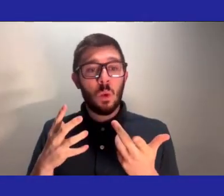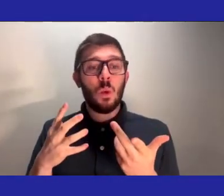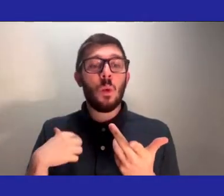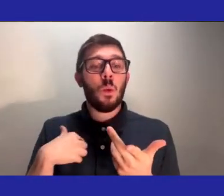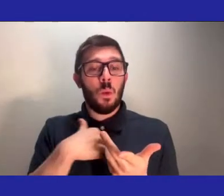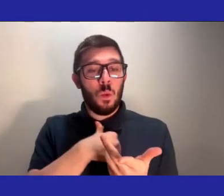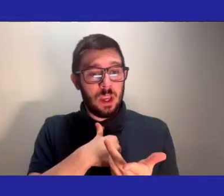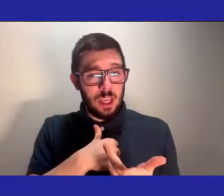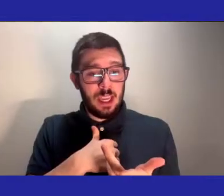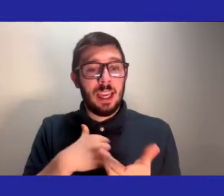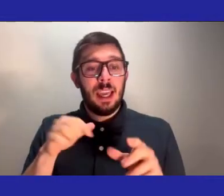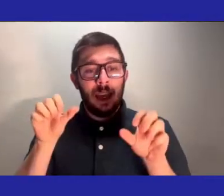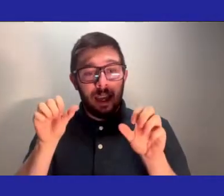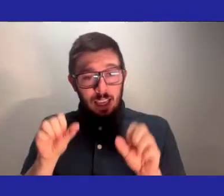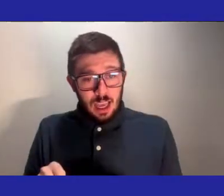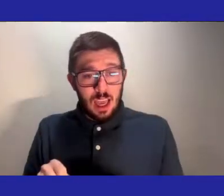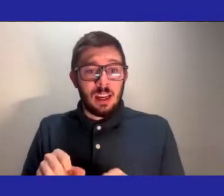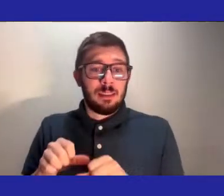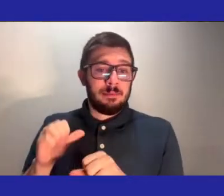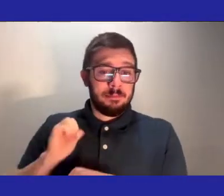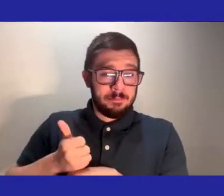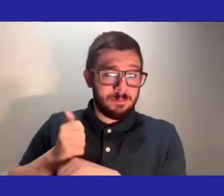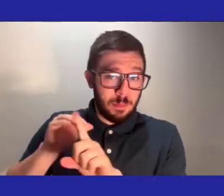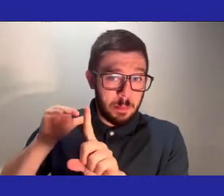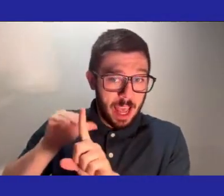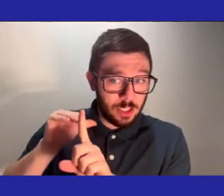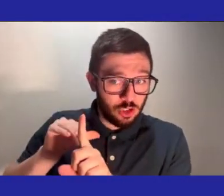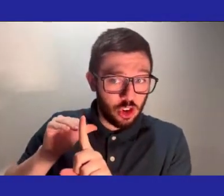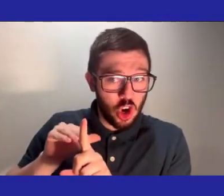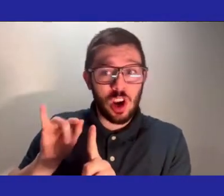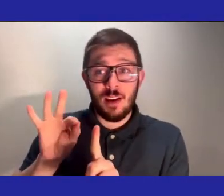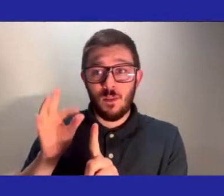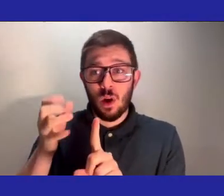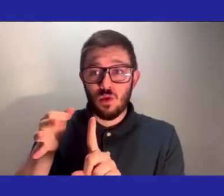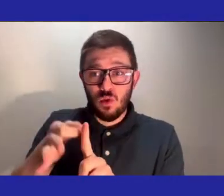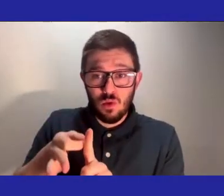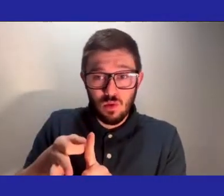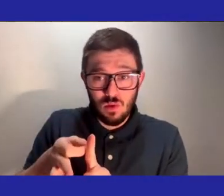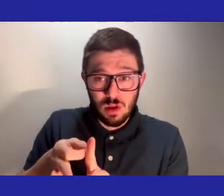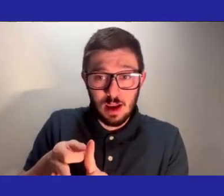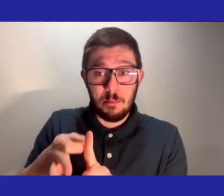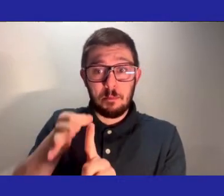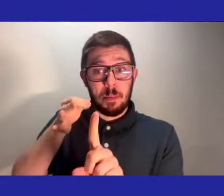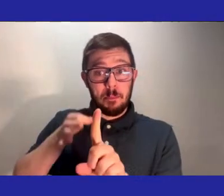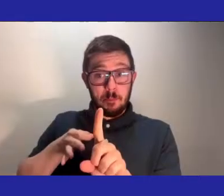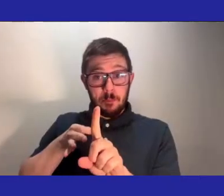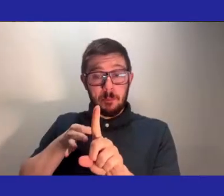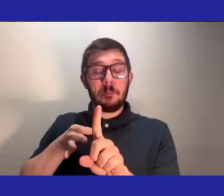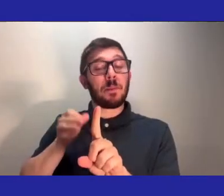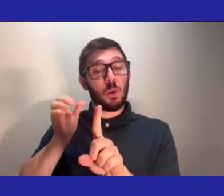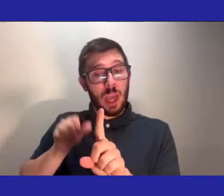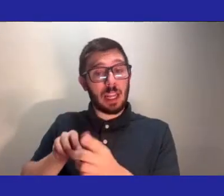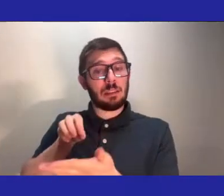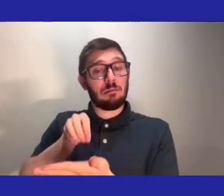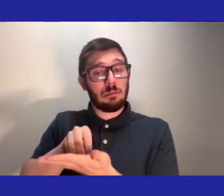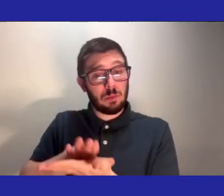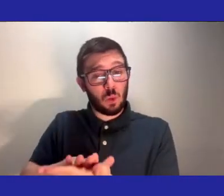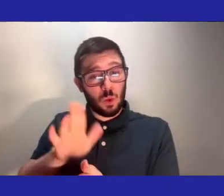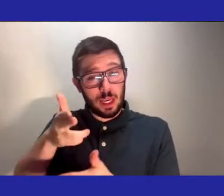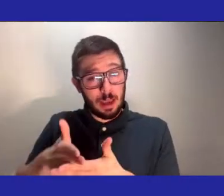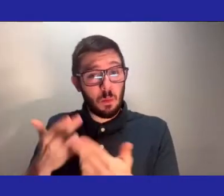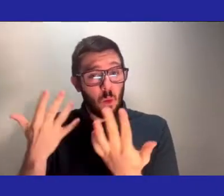appointment in a month and you want to try to get an appointment earlier, you can put your name on a waiting list. These have all been moving very well